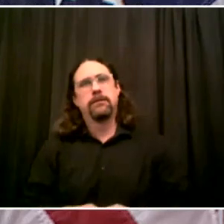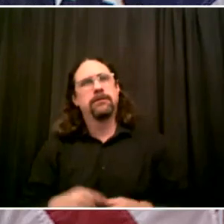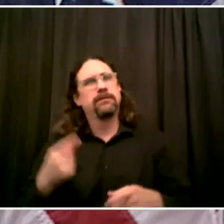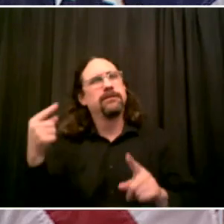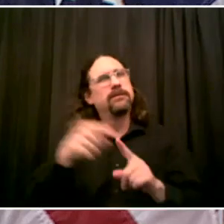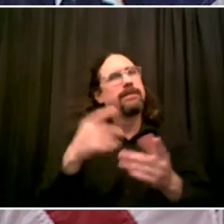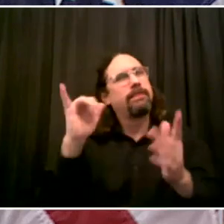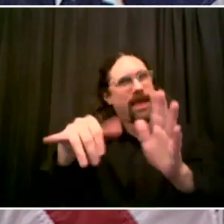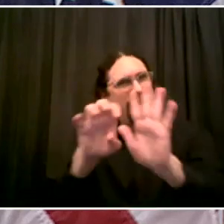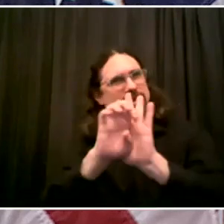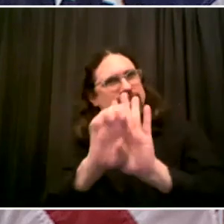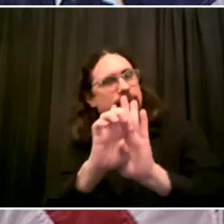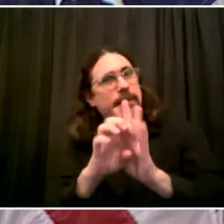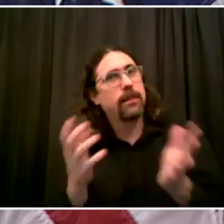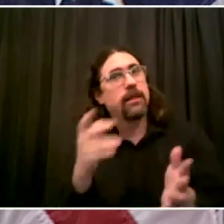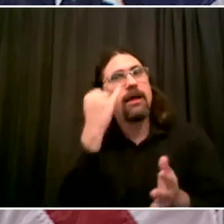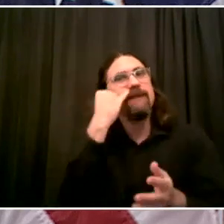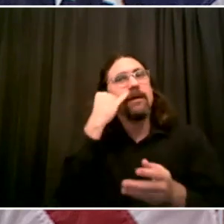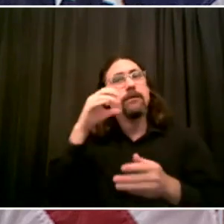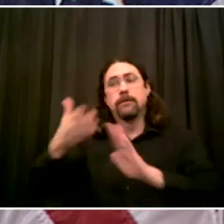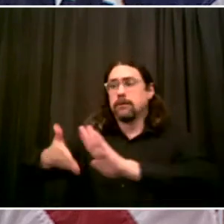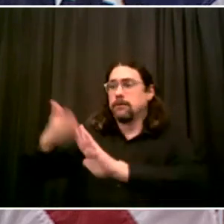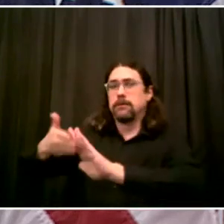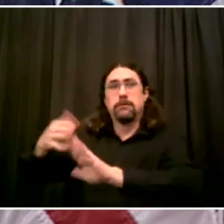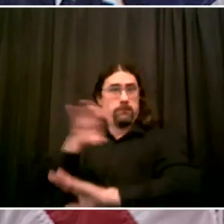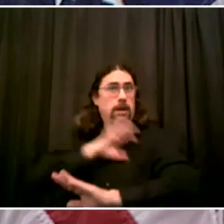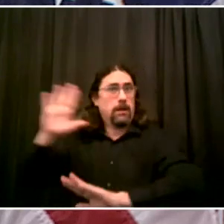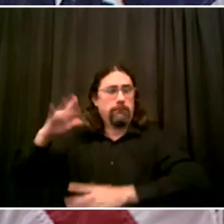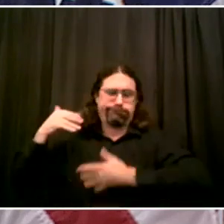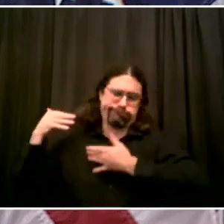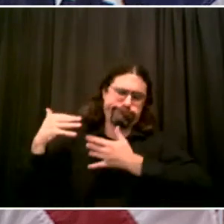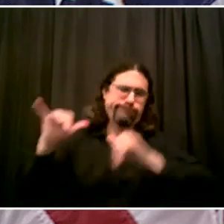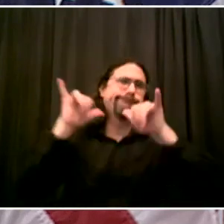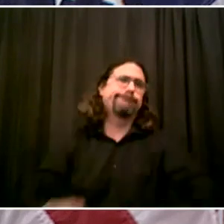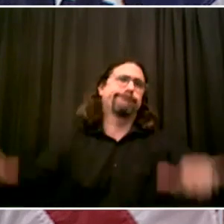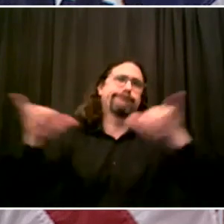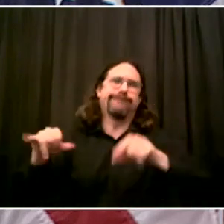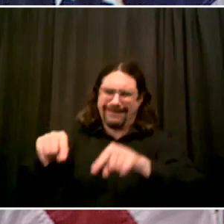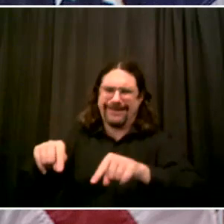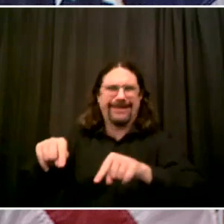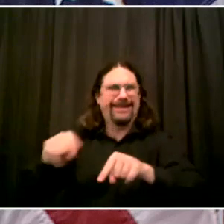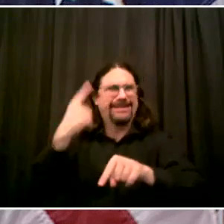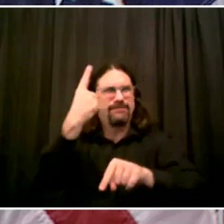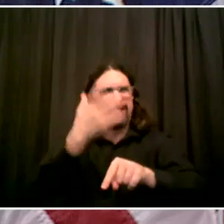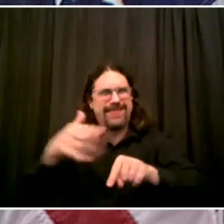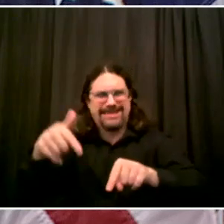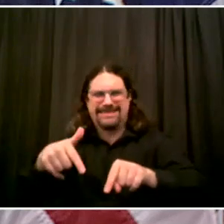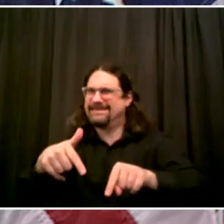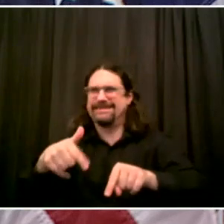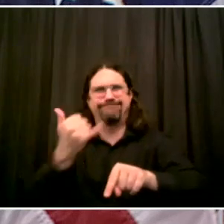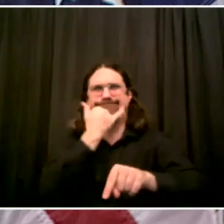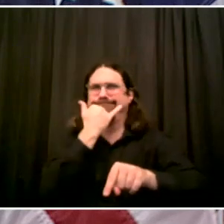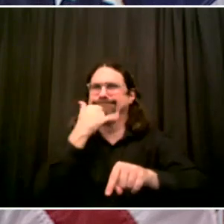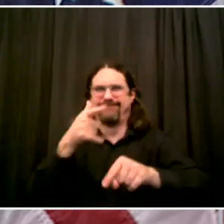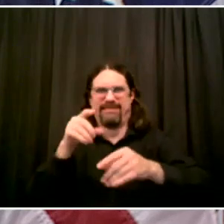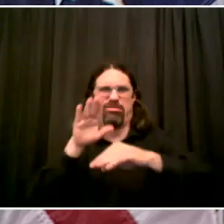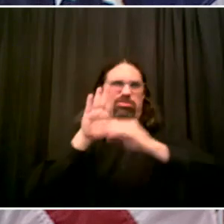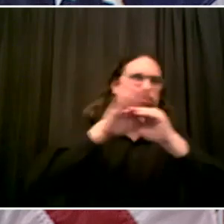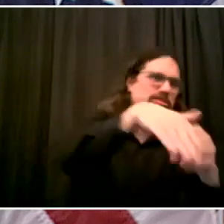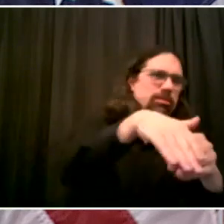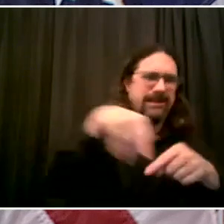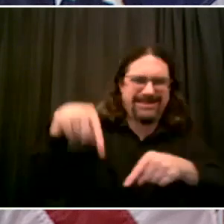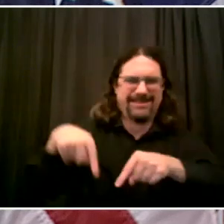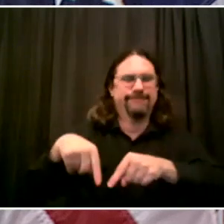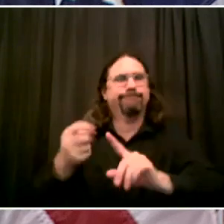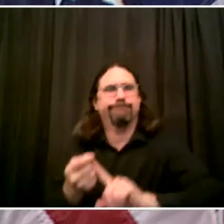got a lot more to do. That should be every encounter that a citizen of this city has with the NYPD.